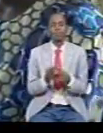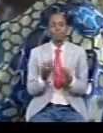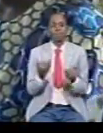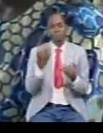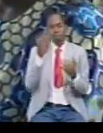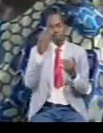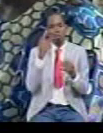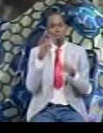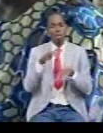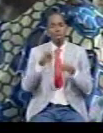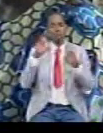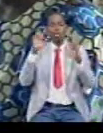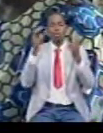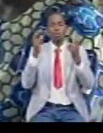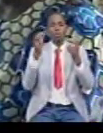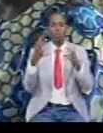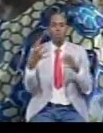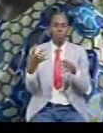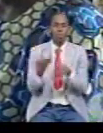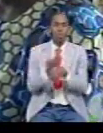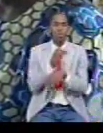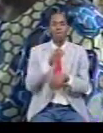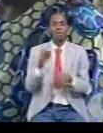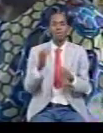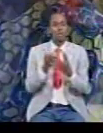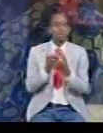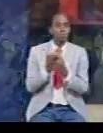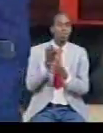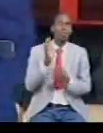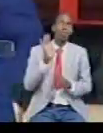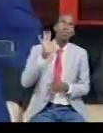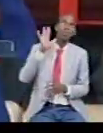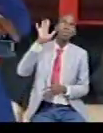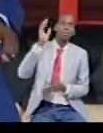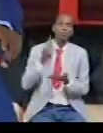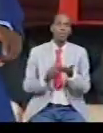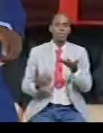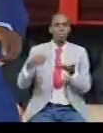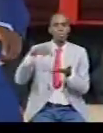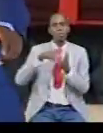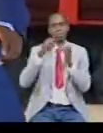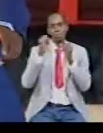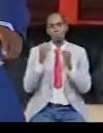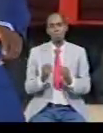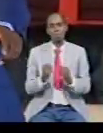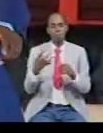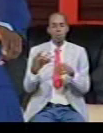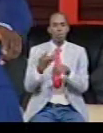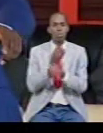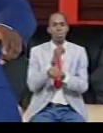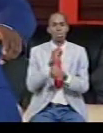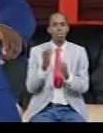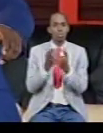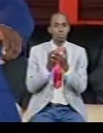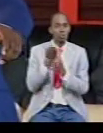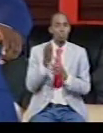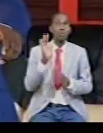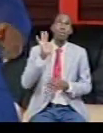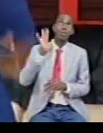message, winning through his resurrection power. Winning through